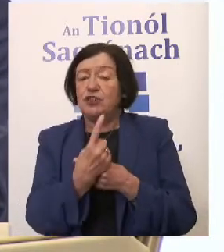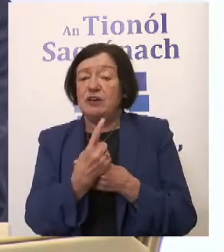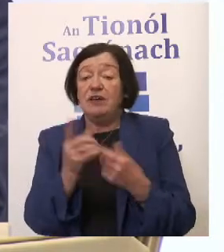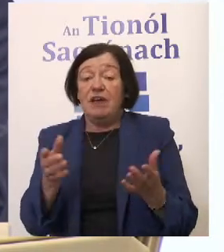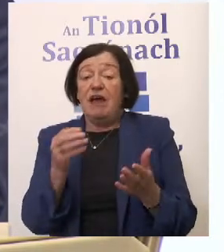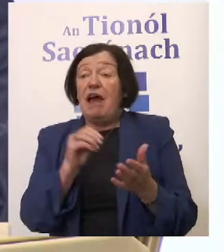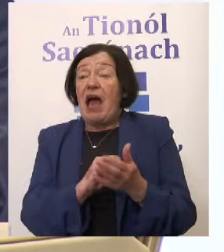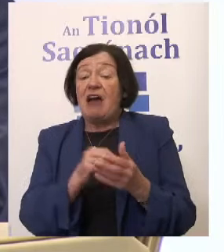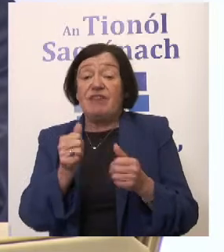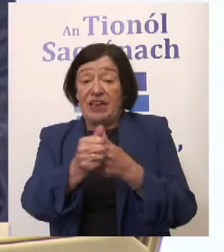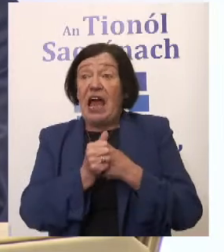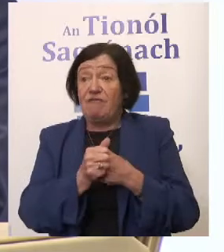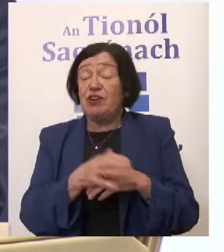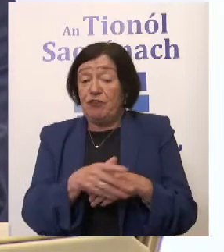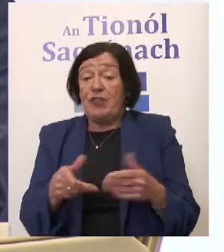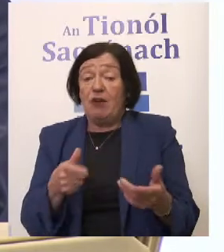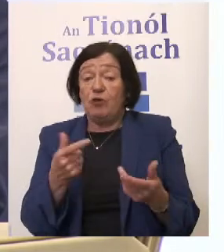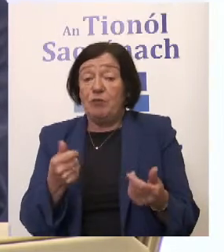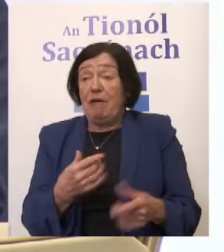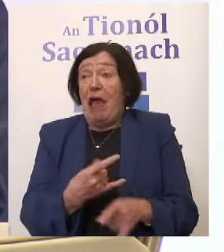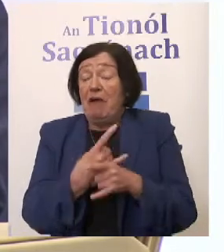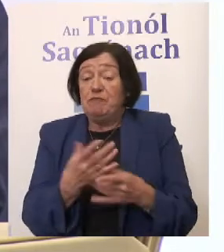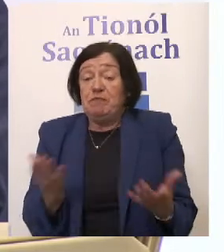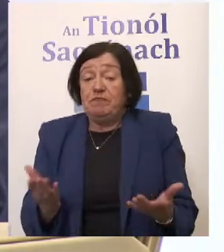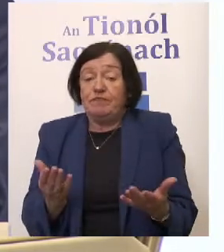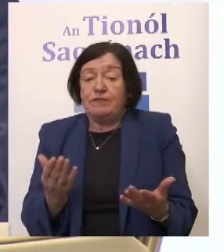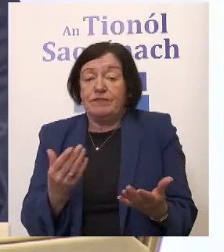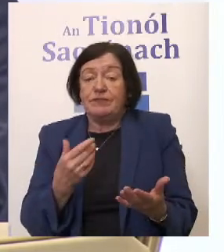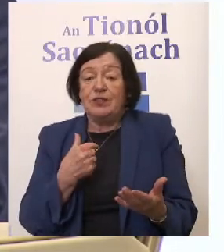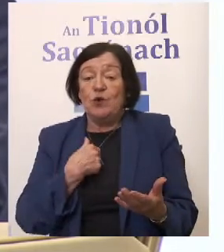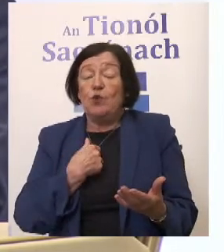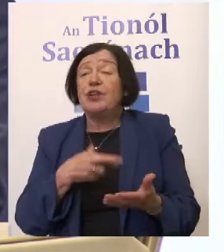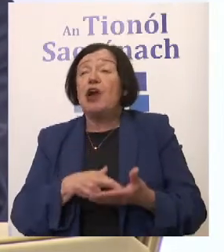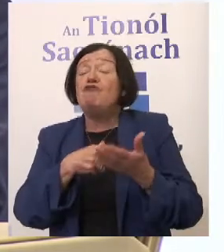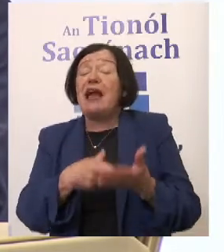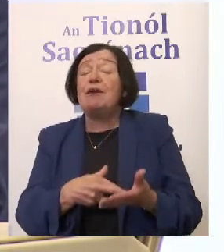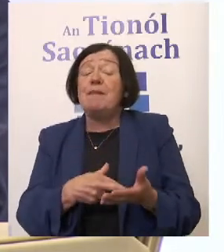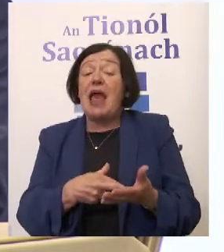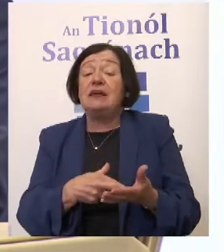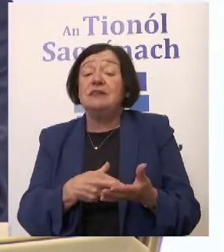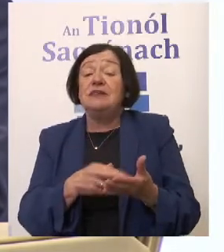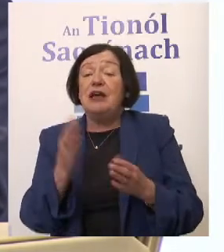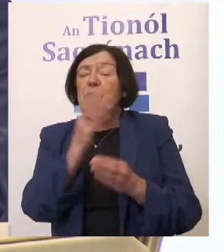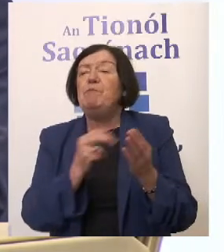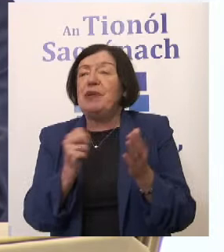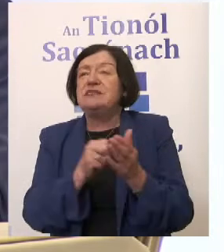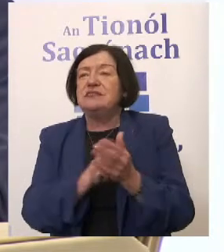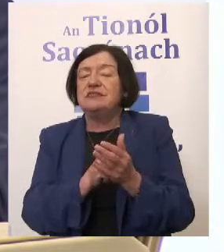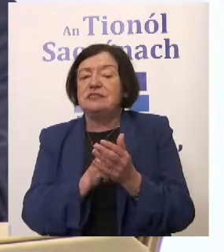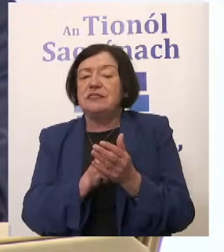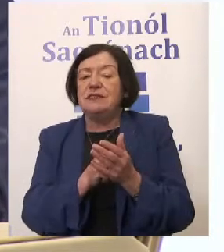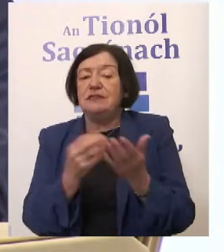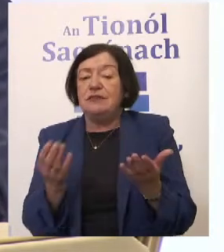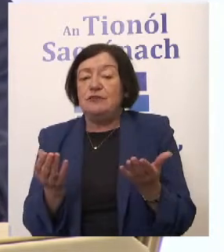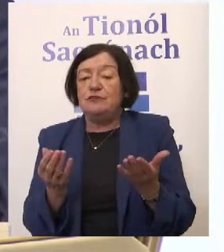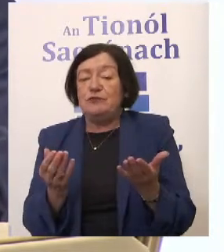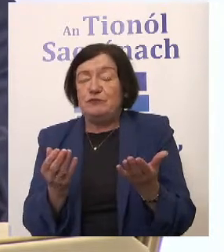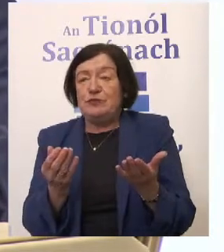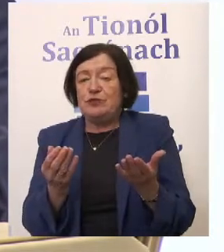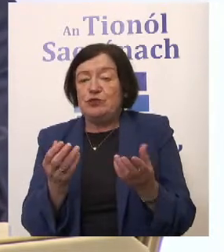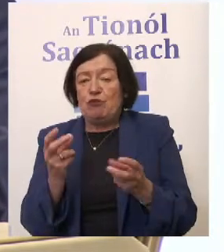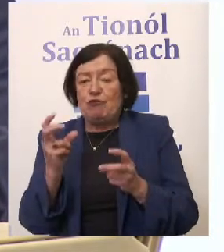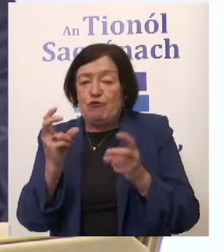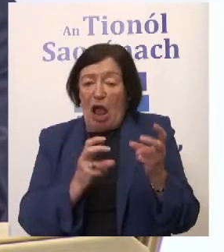look, having an advocate for that would be useful. Would I recommend, you know, businesses would argue, even those that